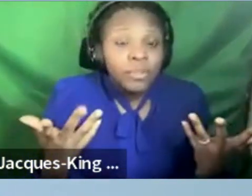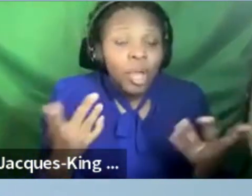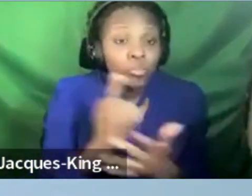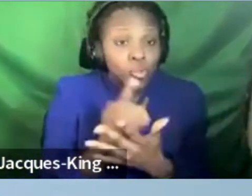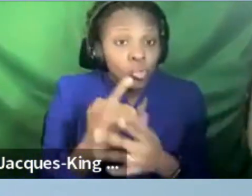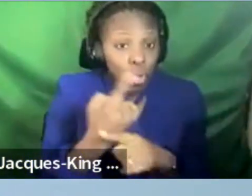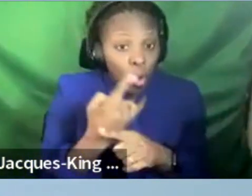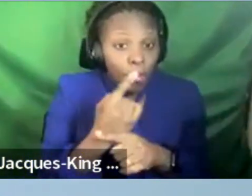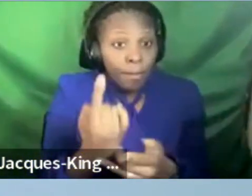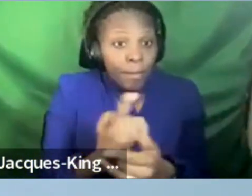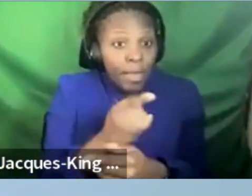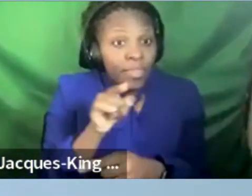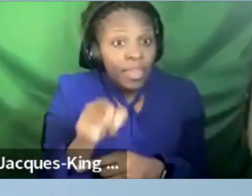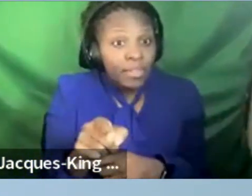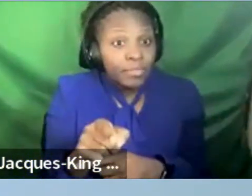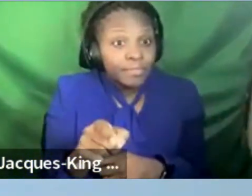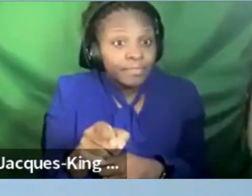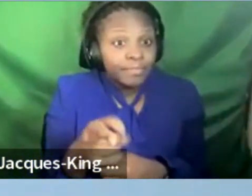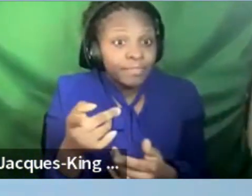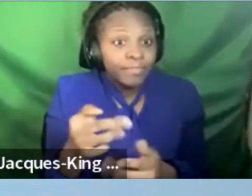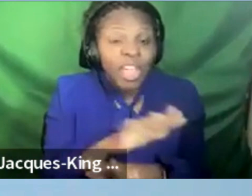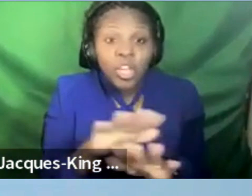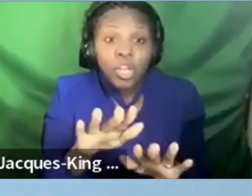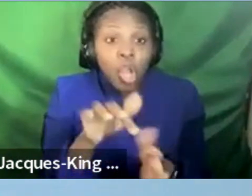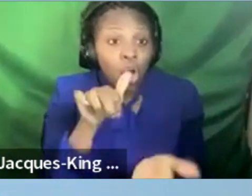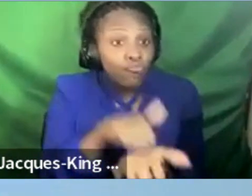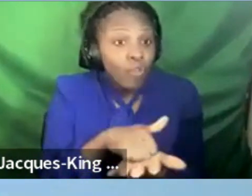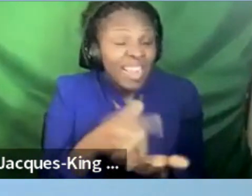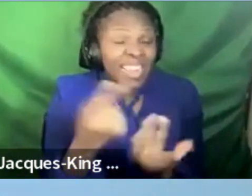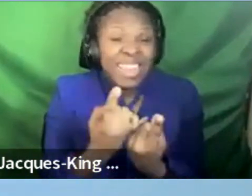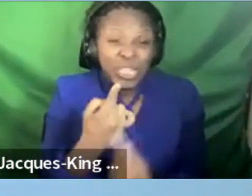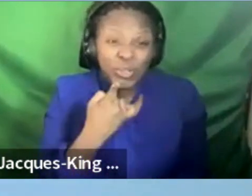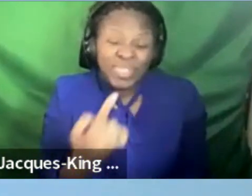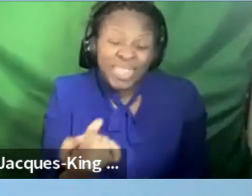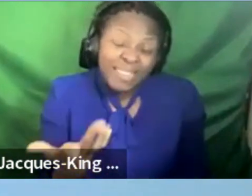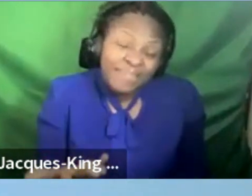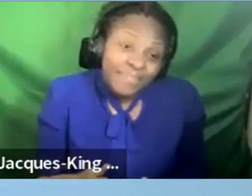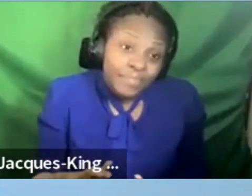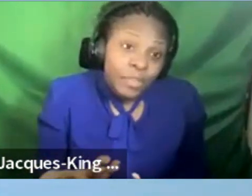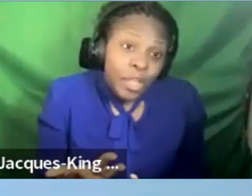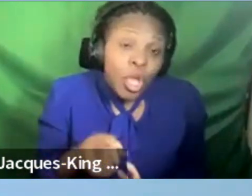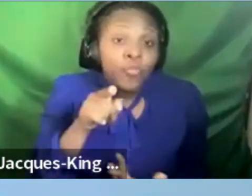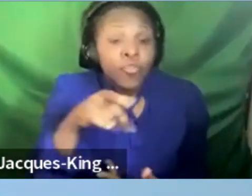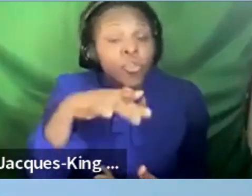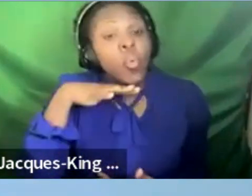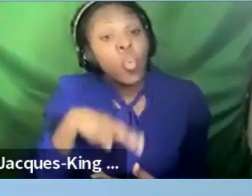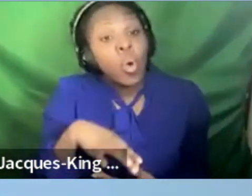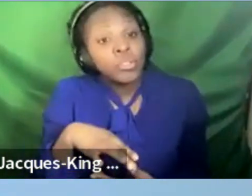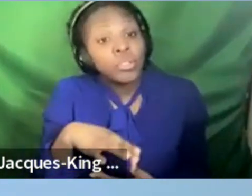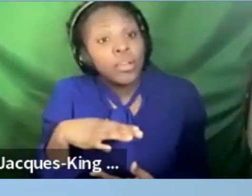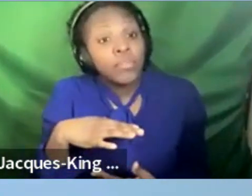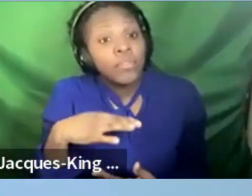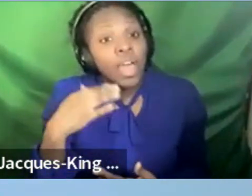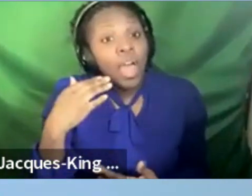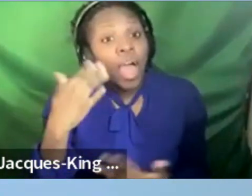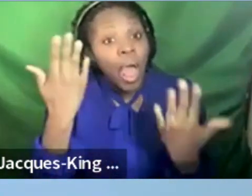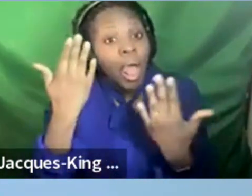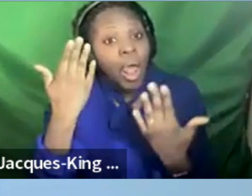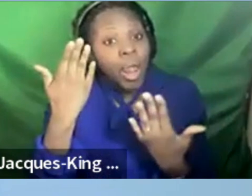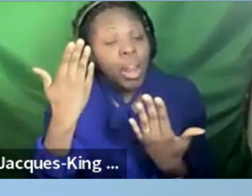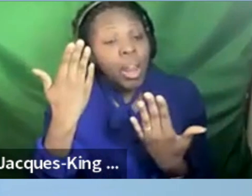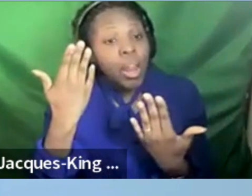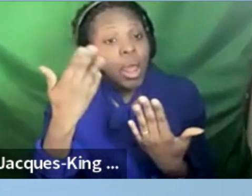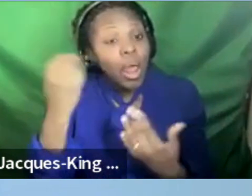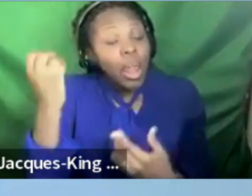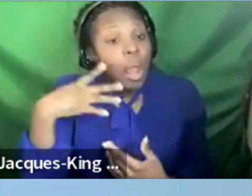saying. I'm afraid maybe this isn't the right thing to say, but I would say if you want to have a light-skinned